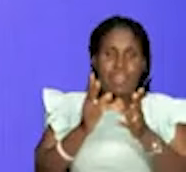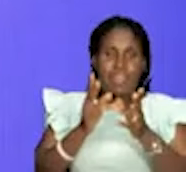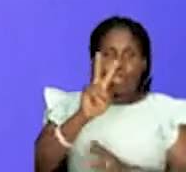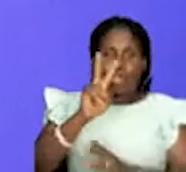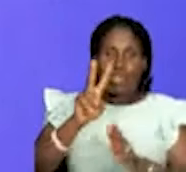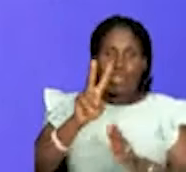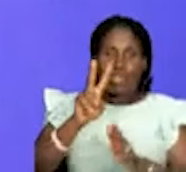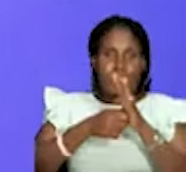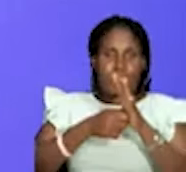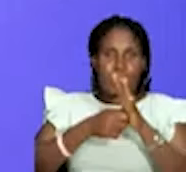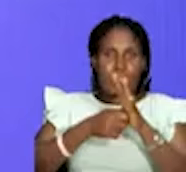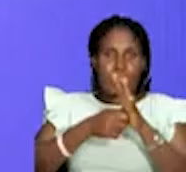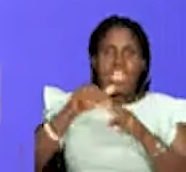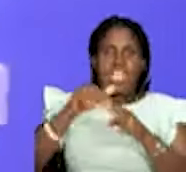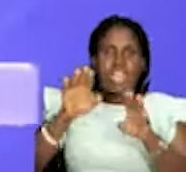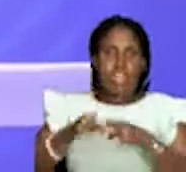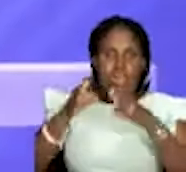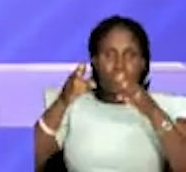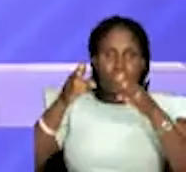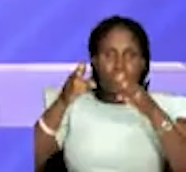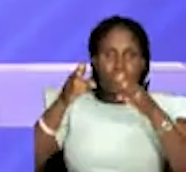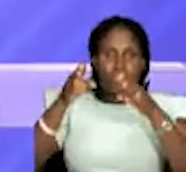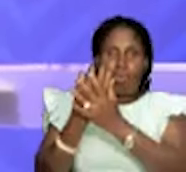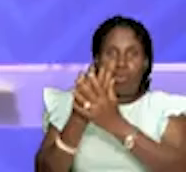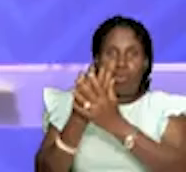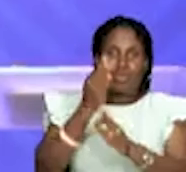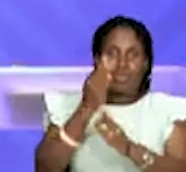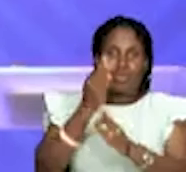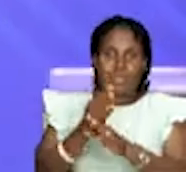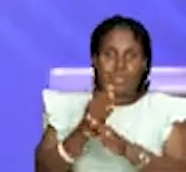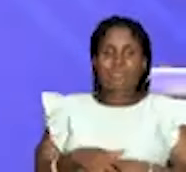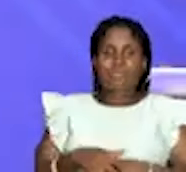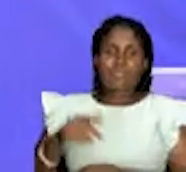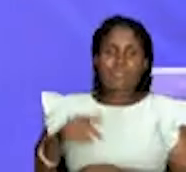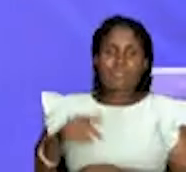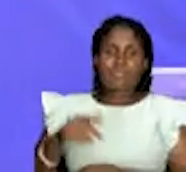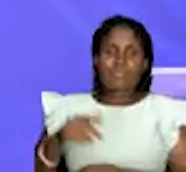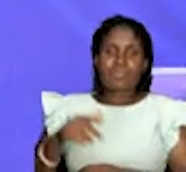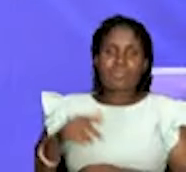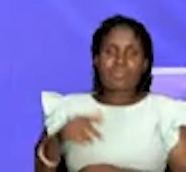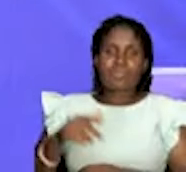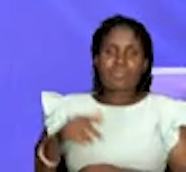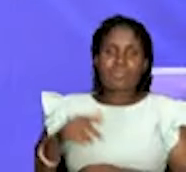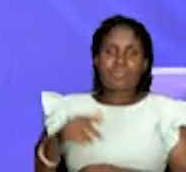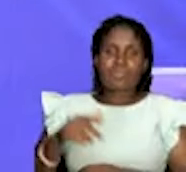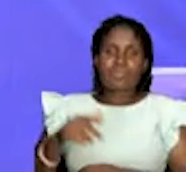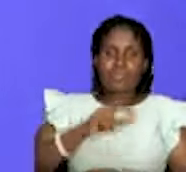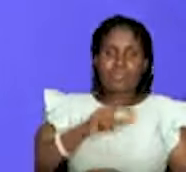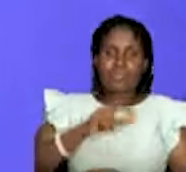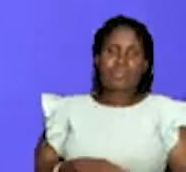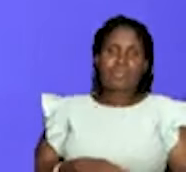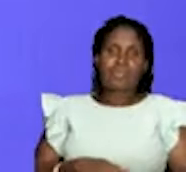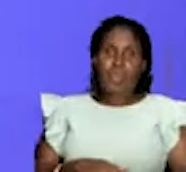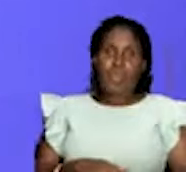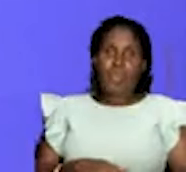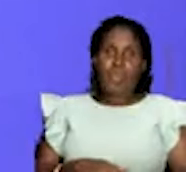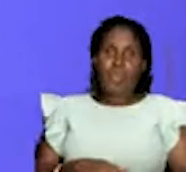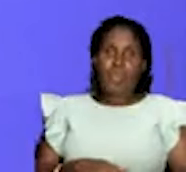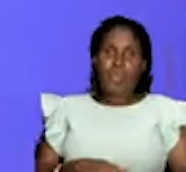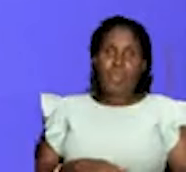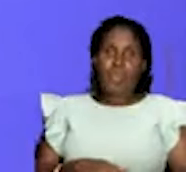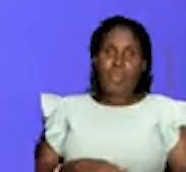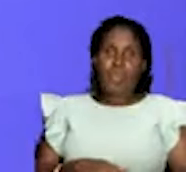The first is found in Galatians chapter 3 from verse 5. The full text is 5 to 9, but let's consider Galatians 3 and